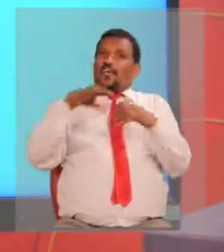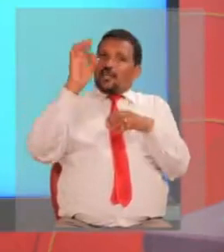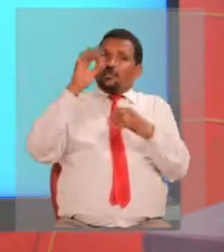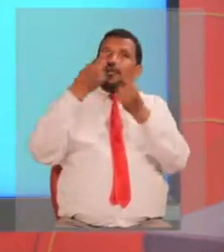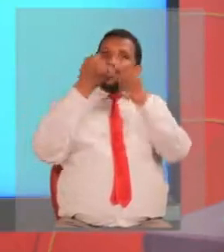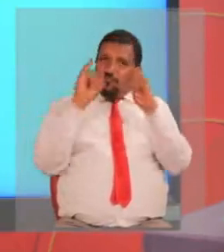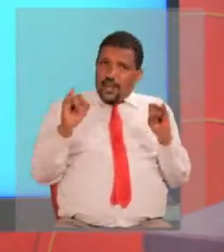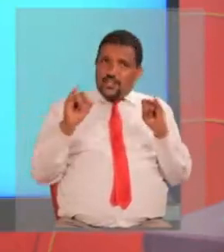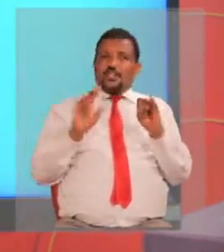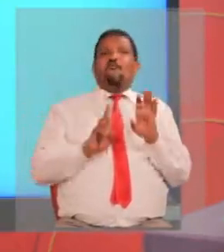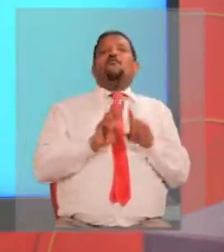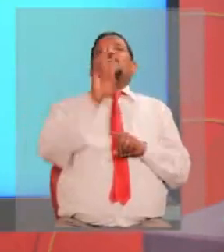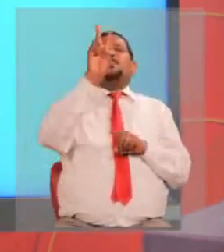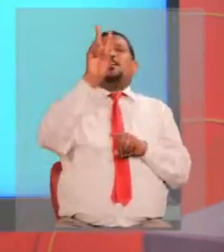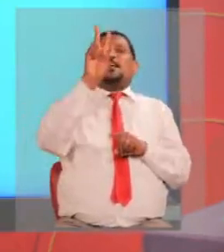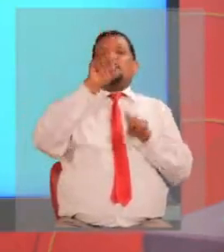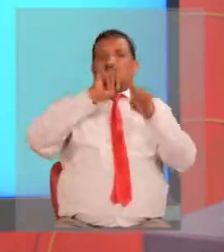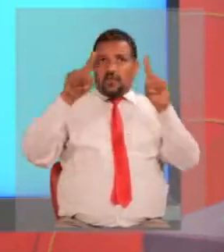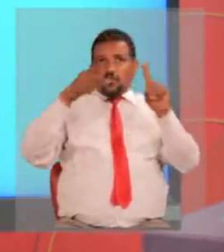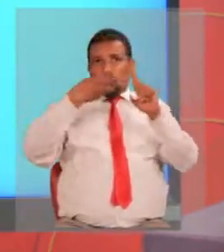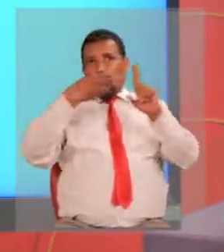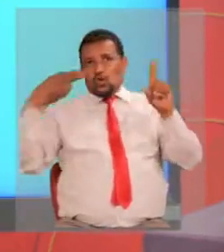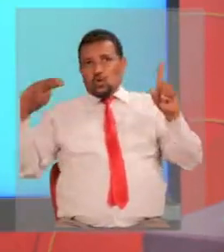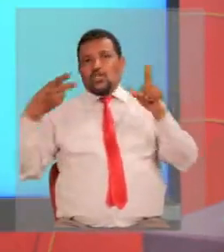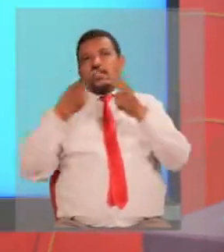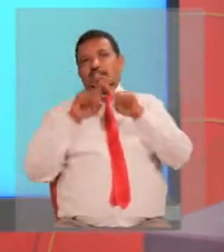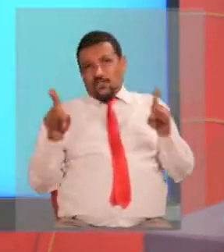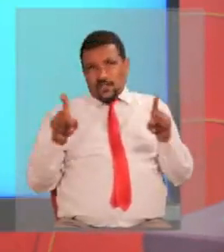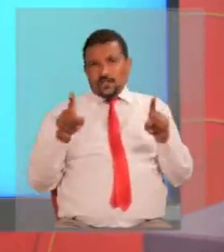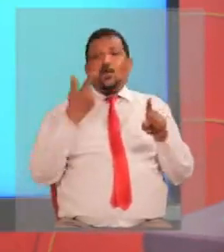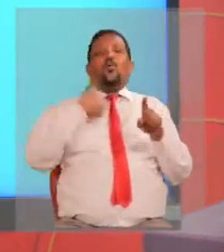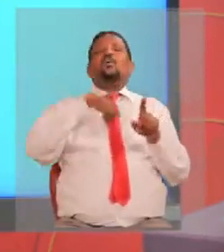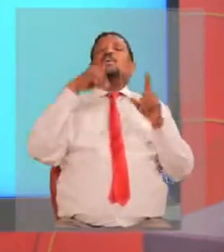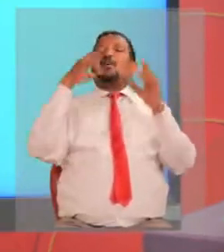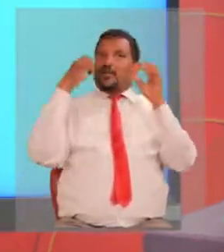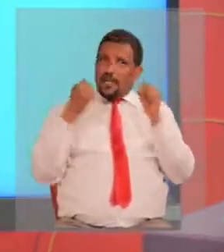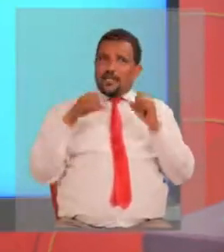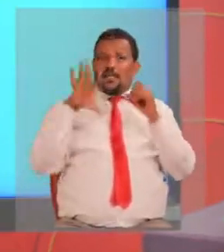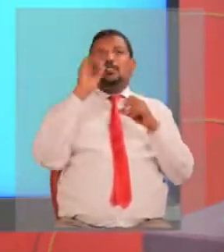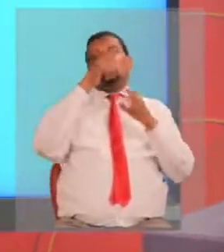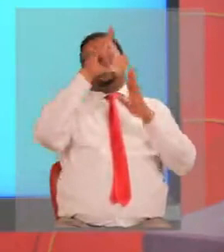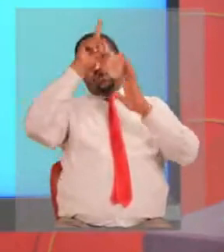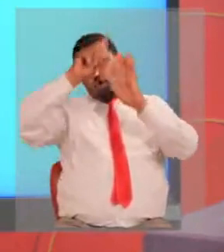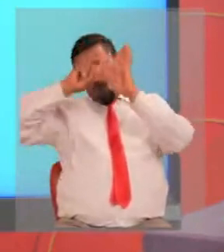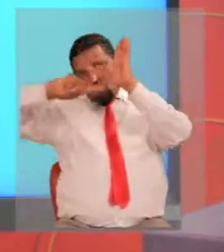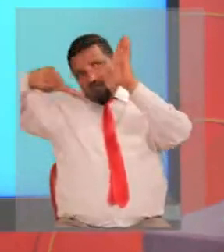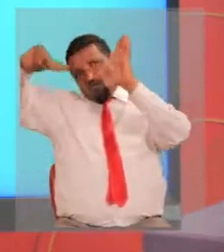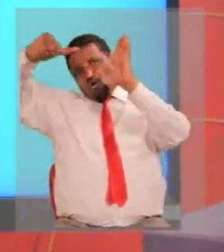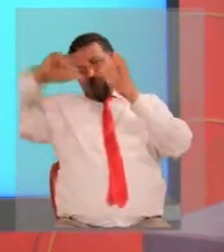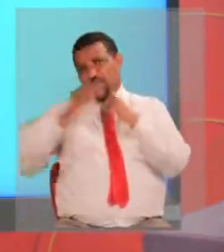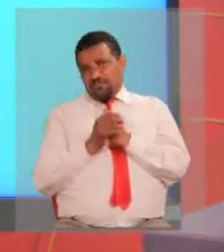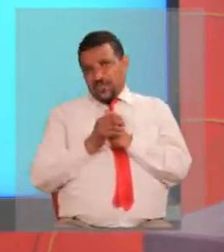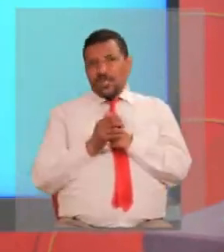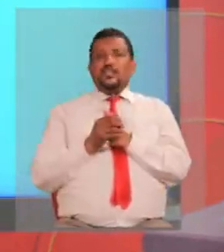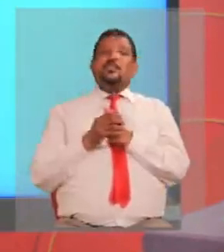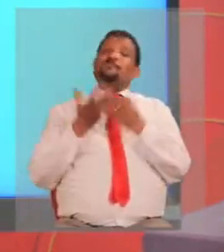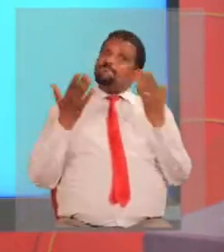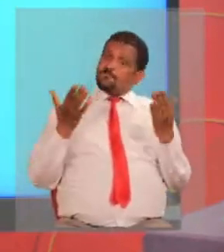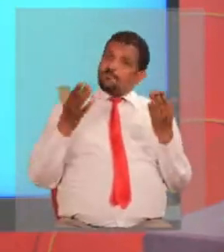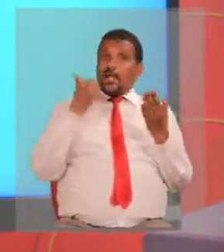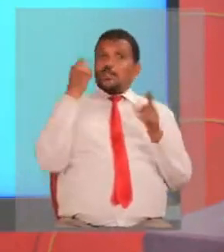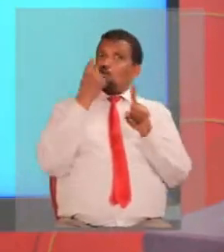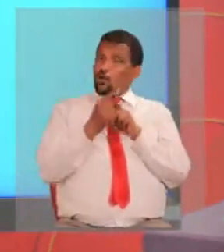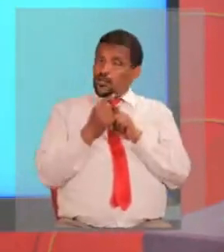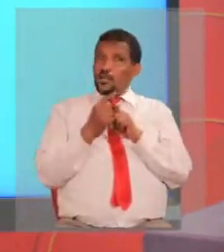dividing the vertical difference for the horizontal difference, we can get the slope of a curve. So in other